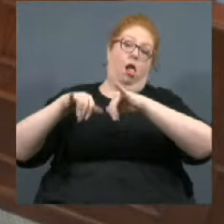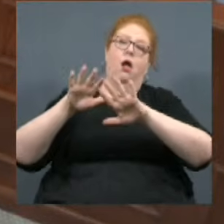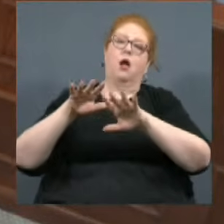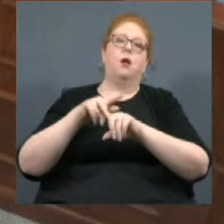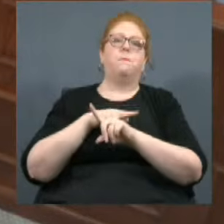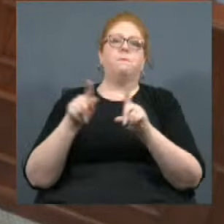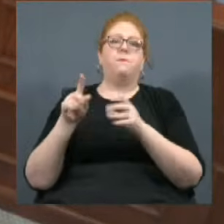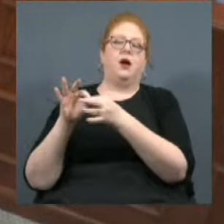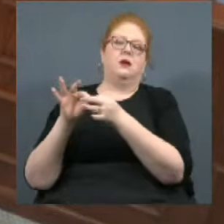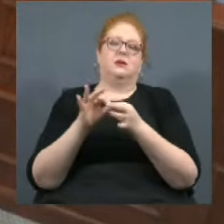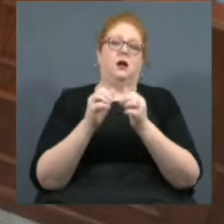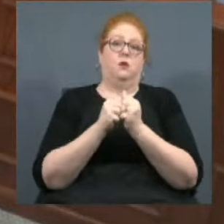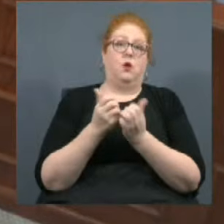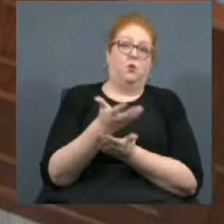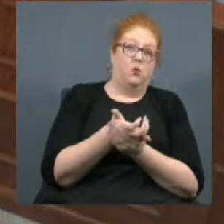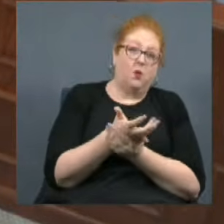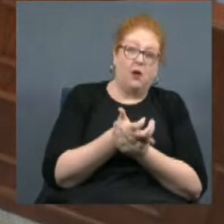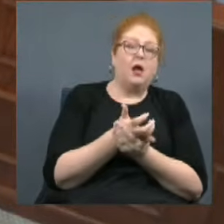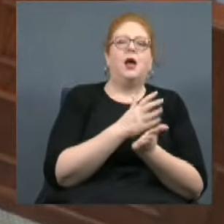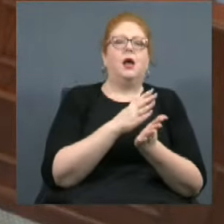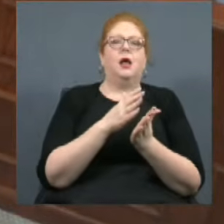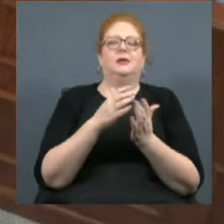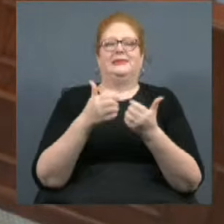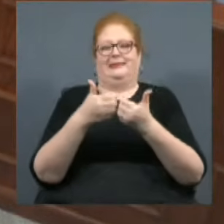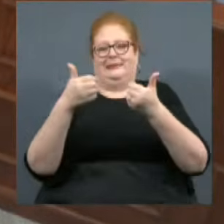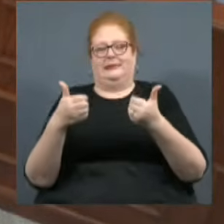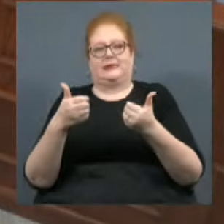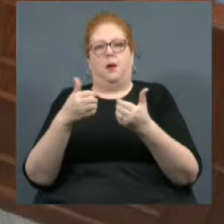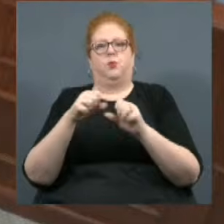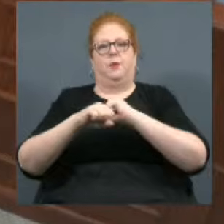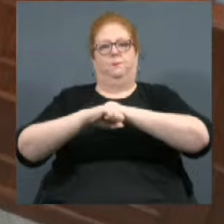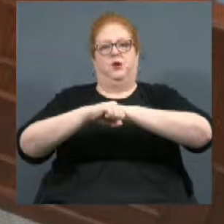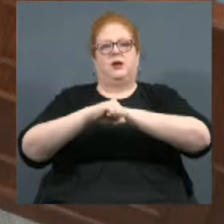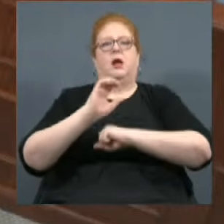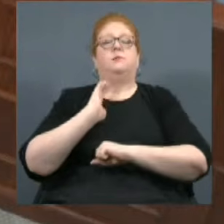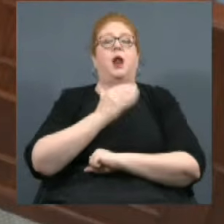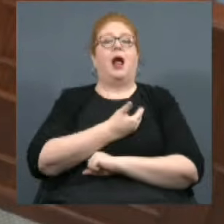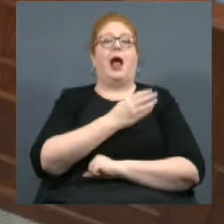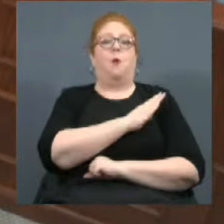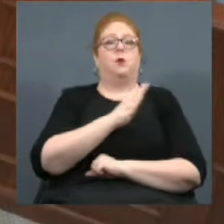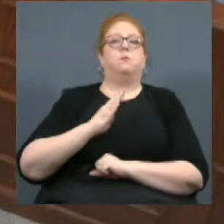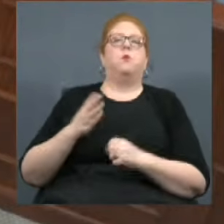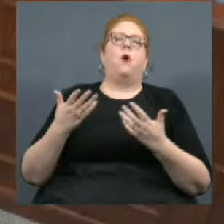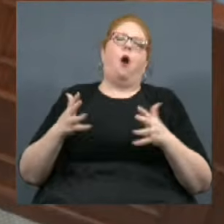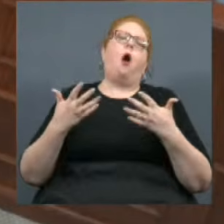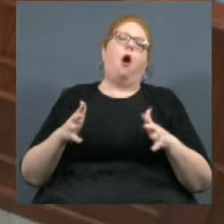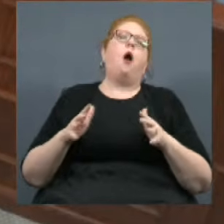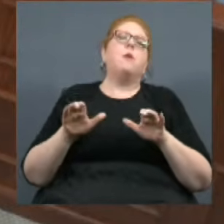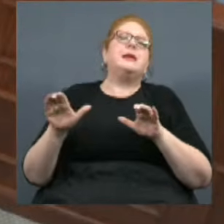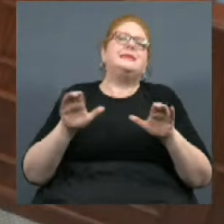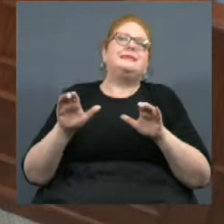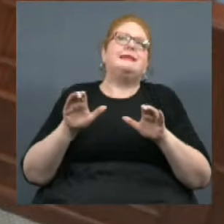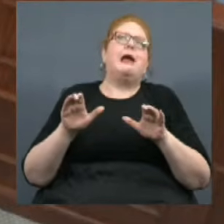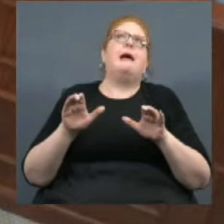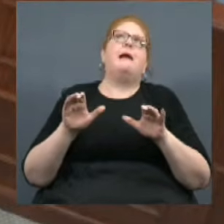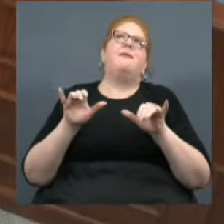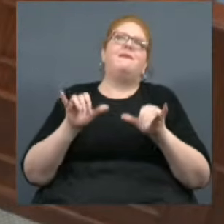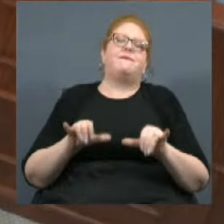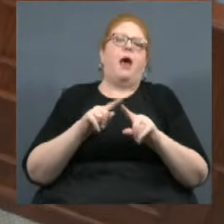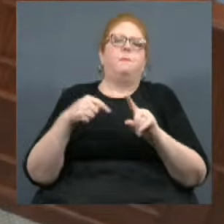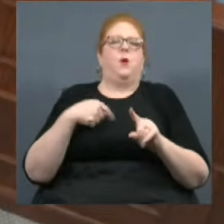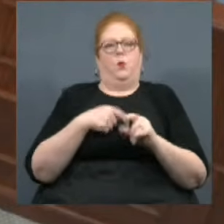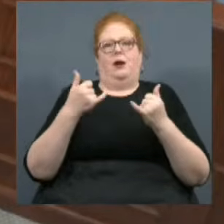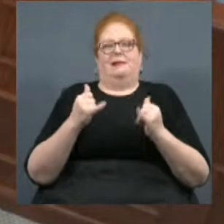protections. We're dealing with, our ordinance pretty much already did that, but we're correcting